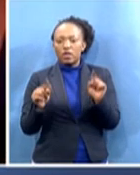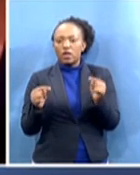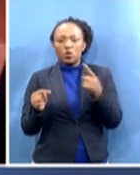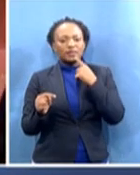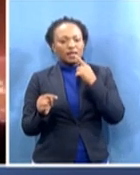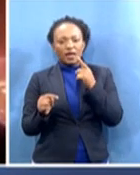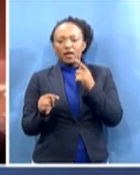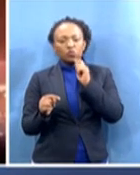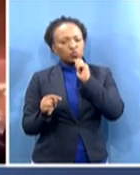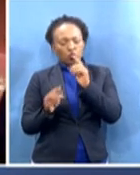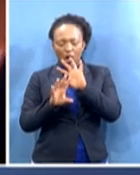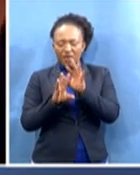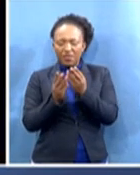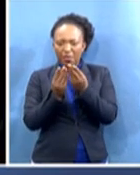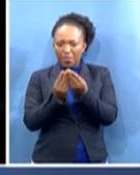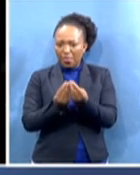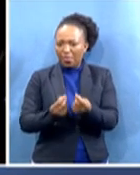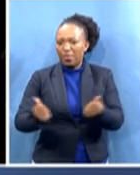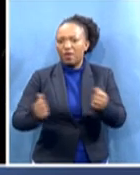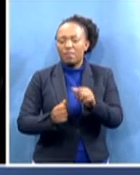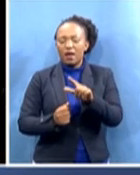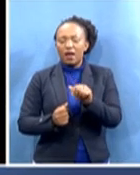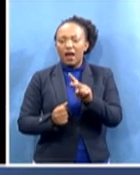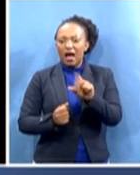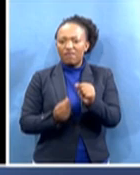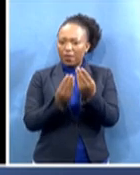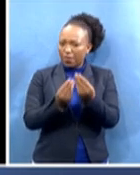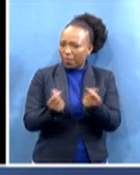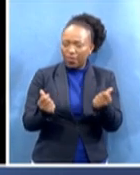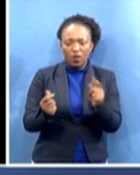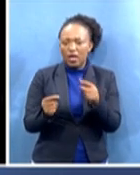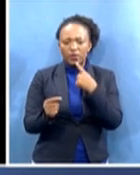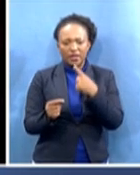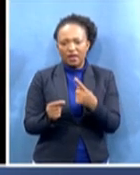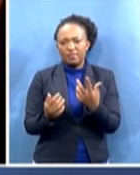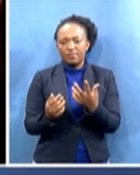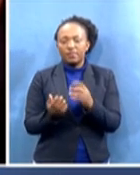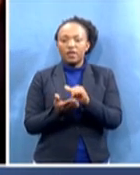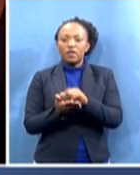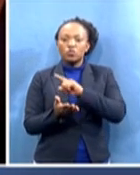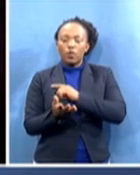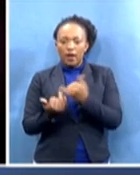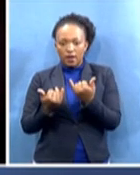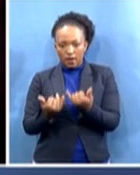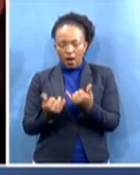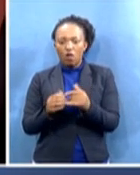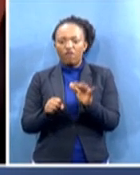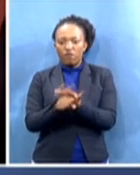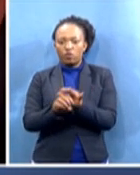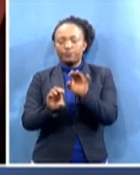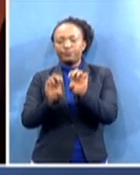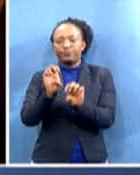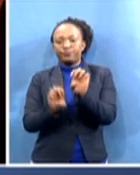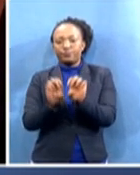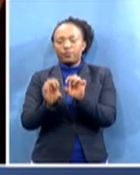will go out or not. That's why we need to make the whole evaluation in order to give good direction